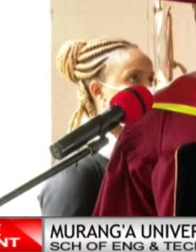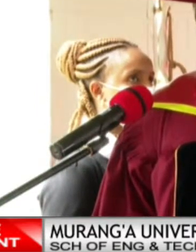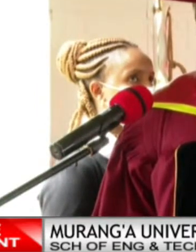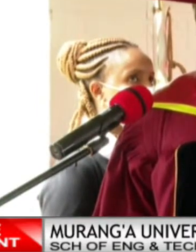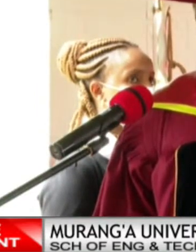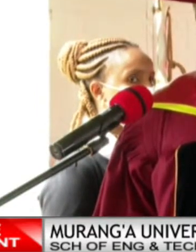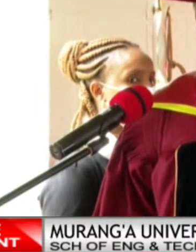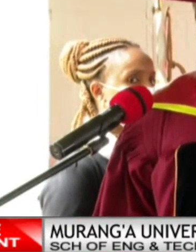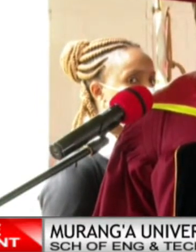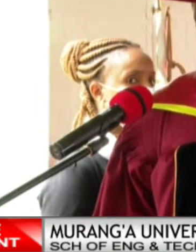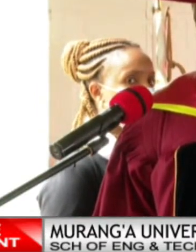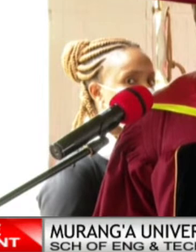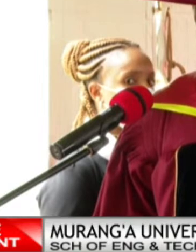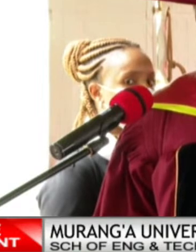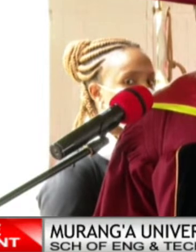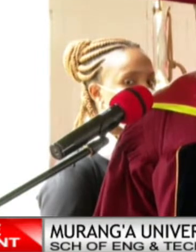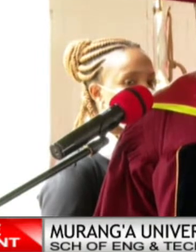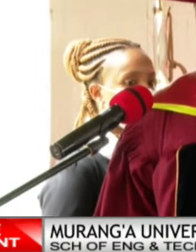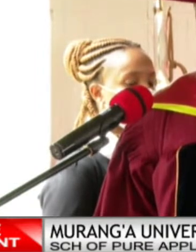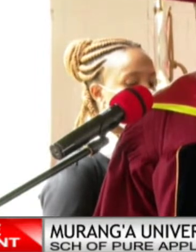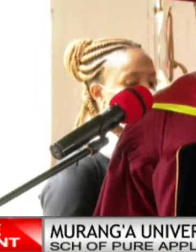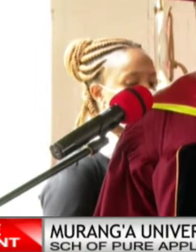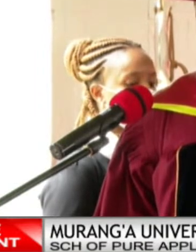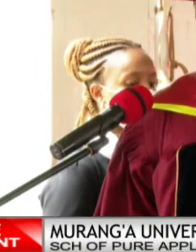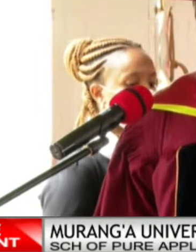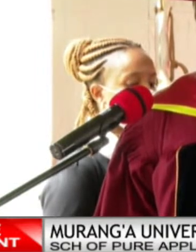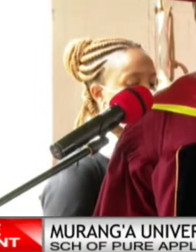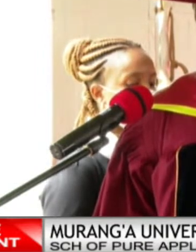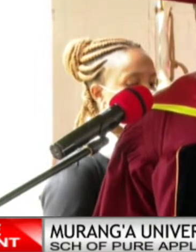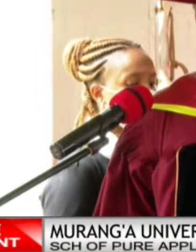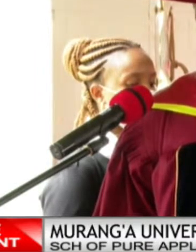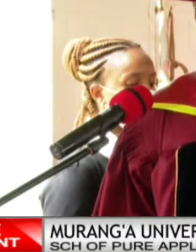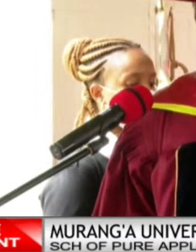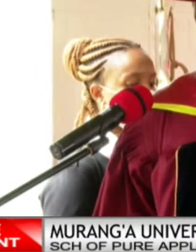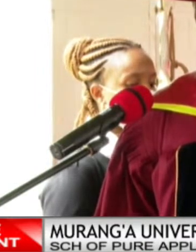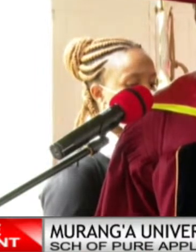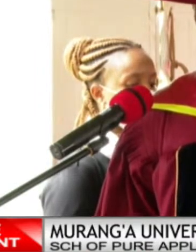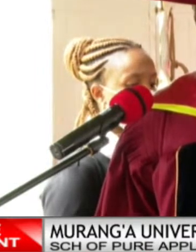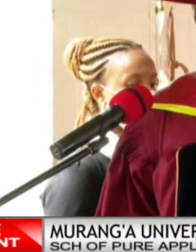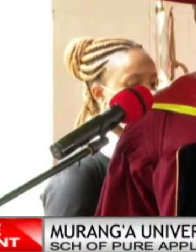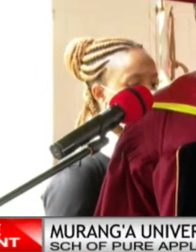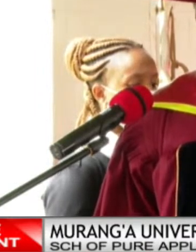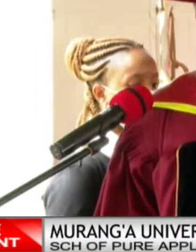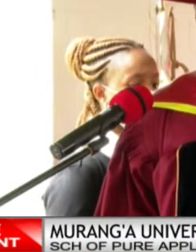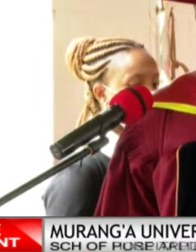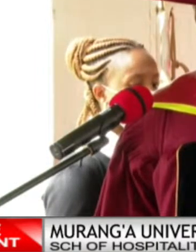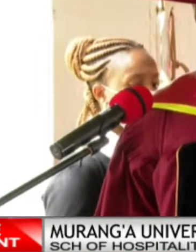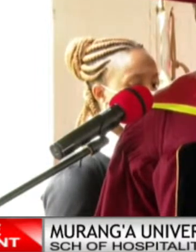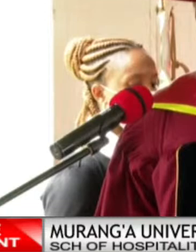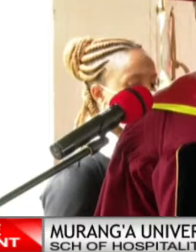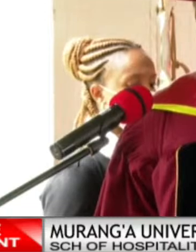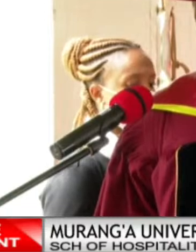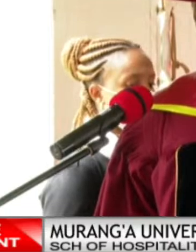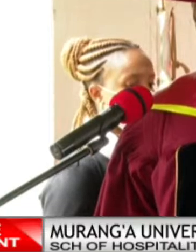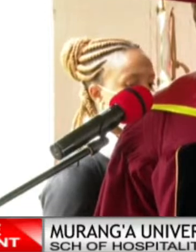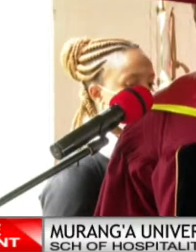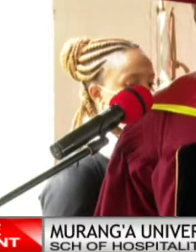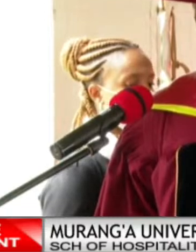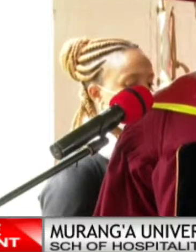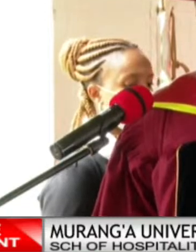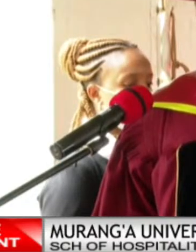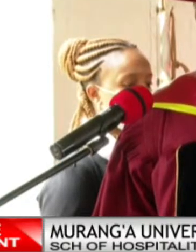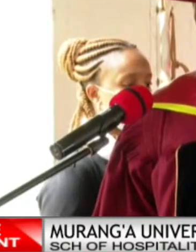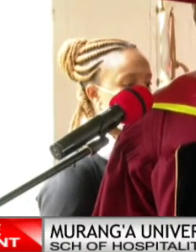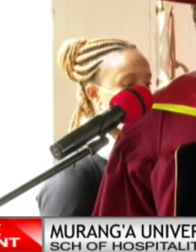Loyoko, Masharia, Muganda, Maina Christine, Maina Martin, Maina Pauline, Bogo Christine, Bogo